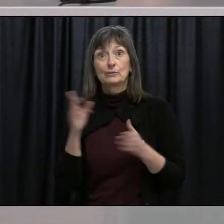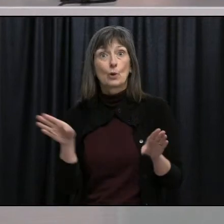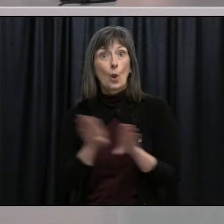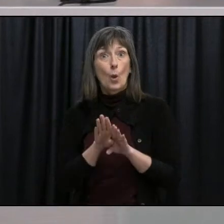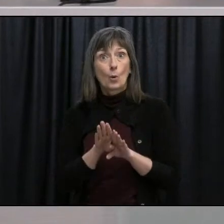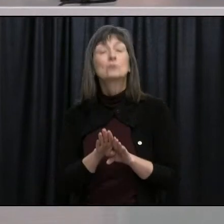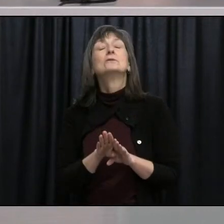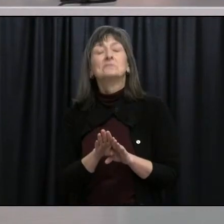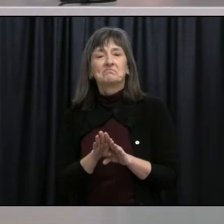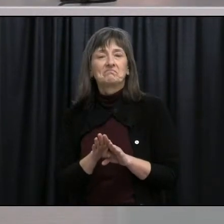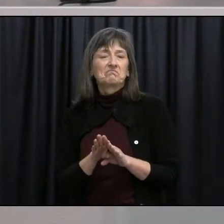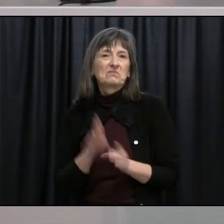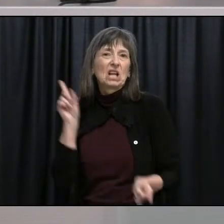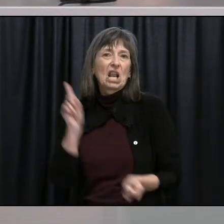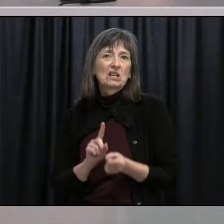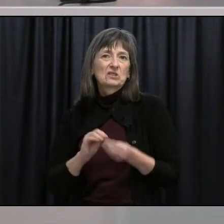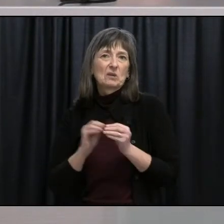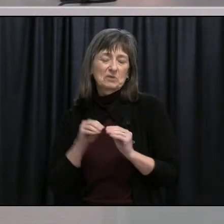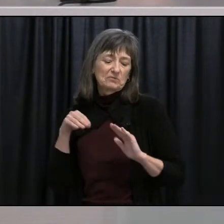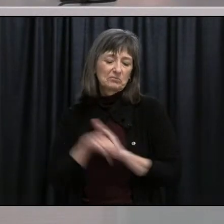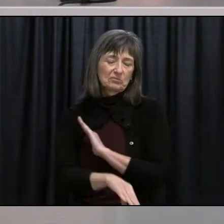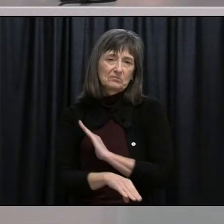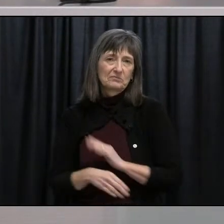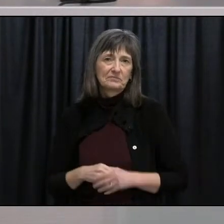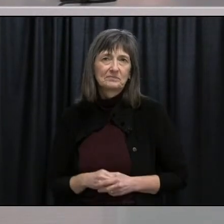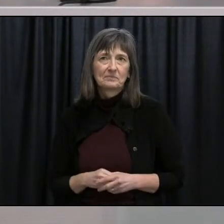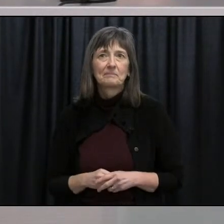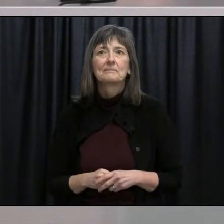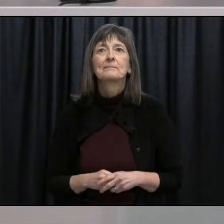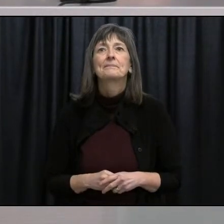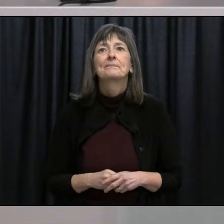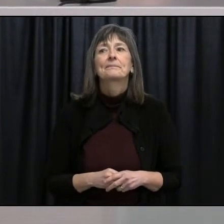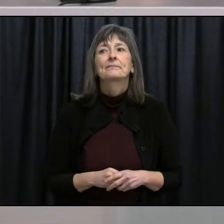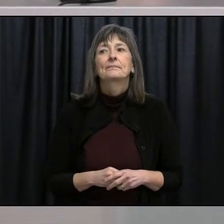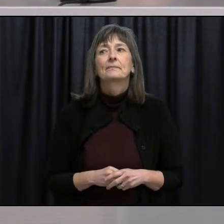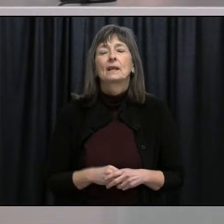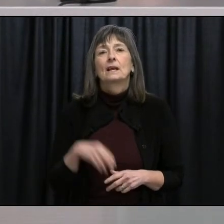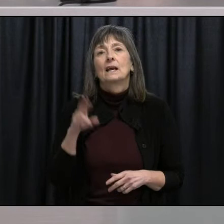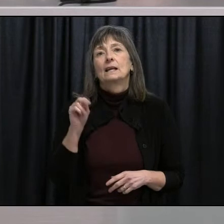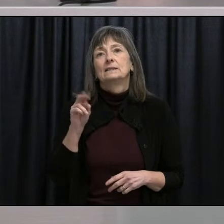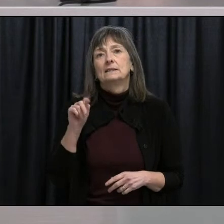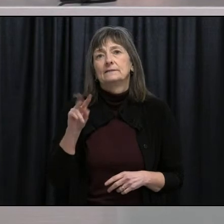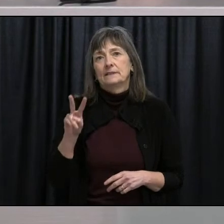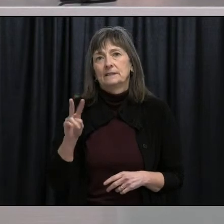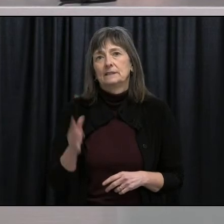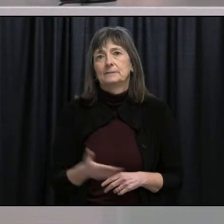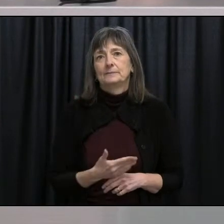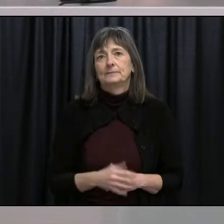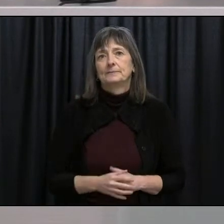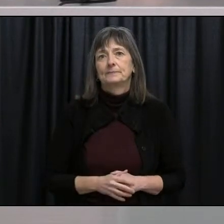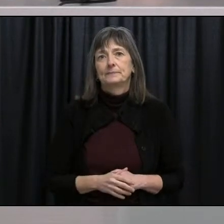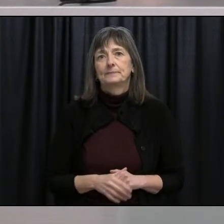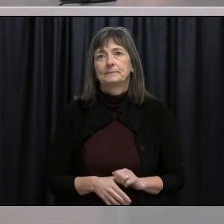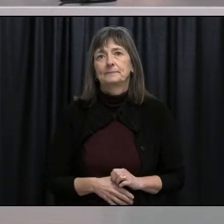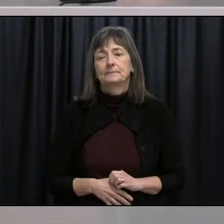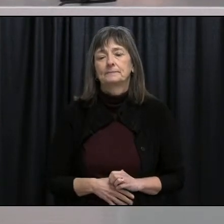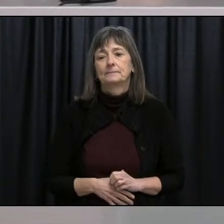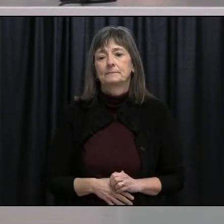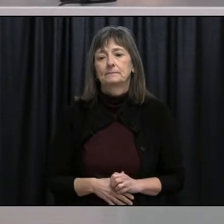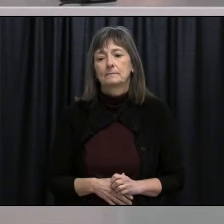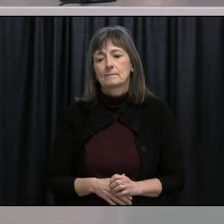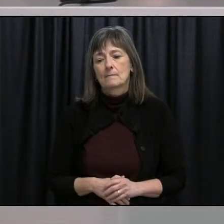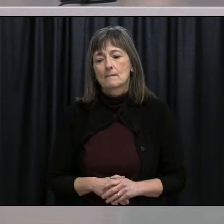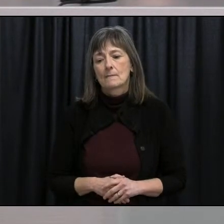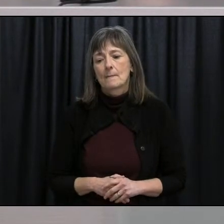Thank you. Our next questions are from Kellyanne Roberts with NTV. Please go ahead. Thank you.